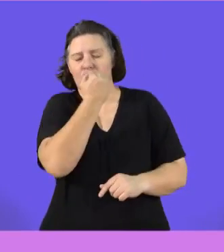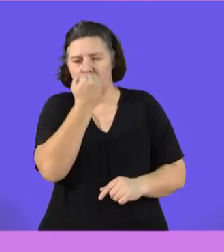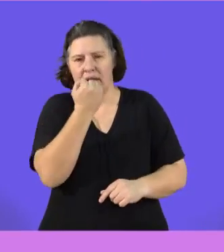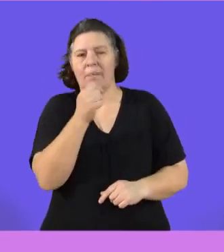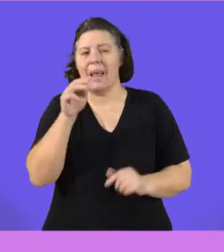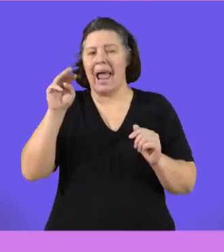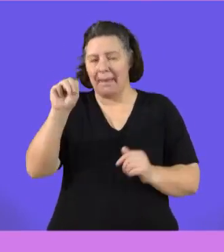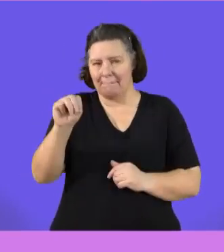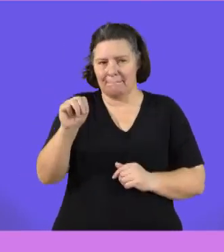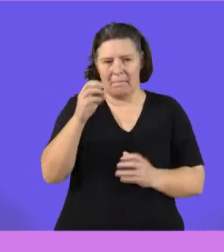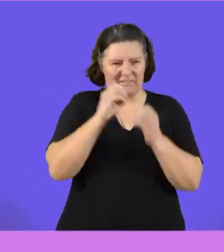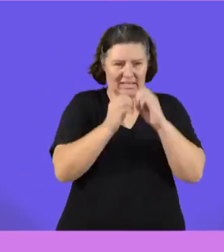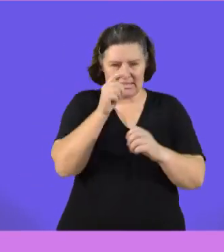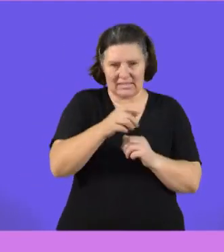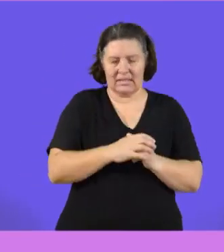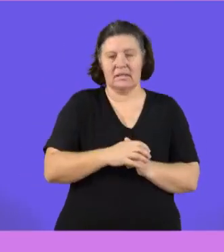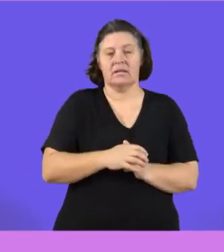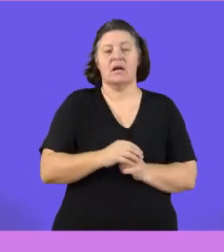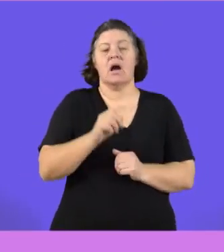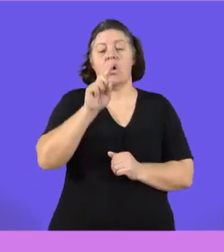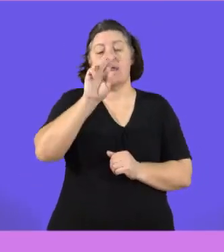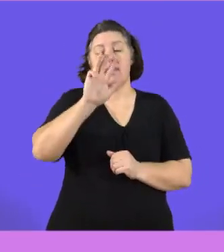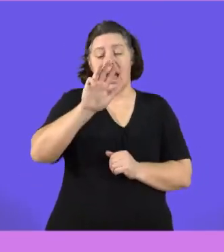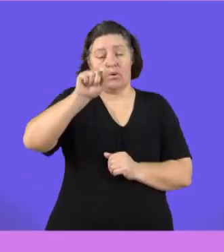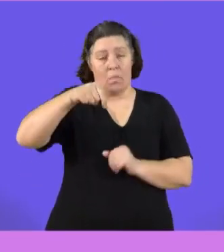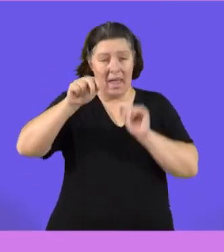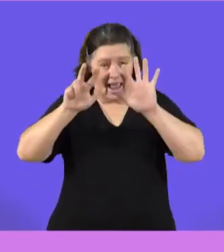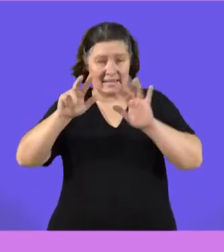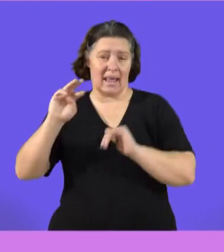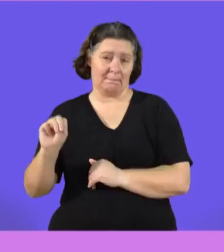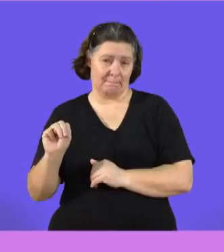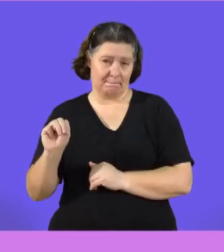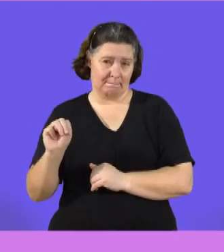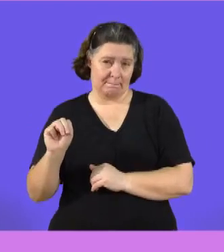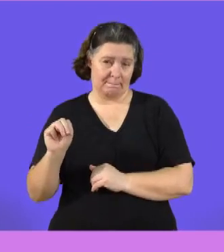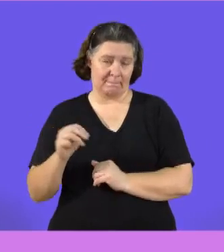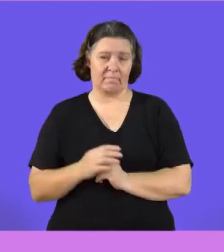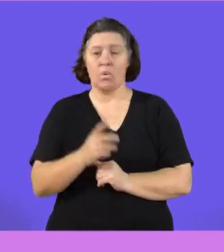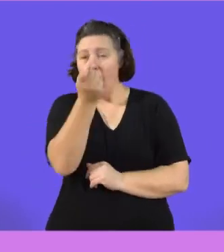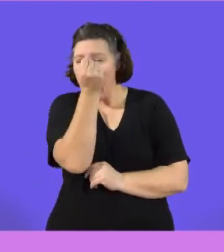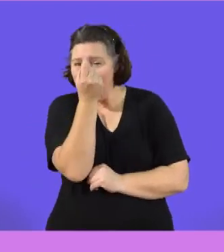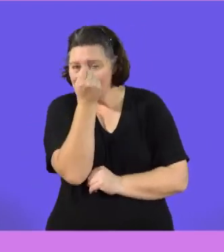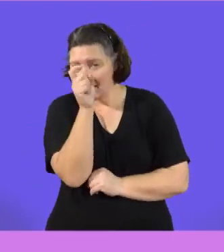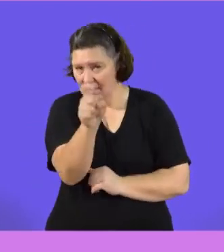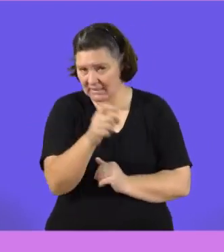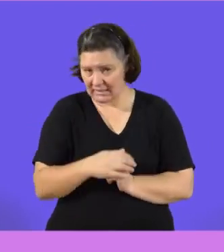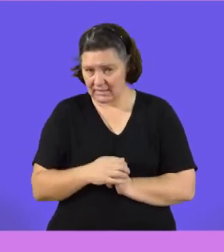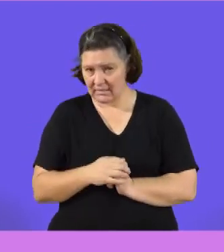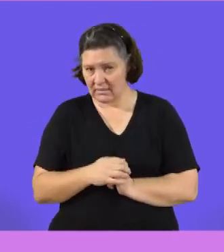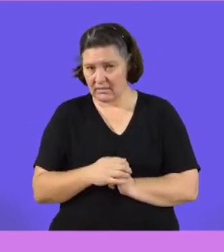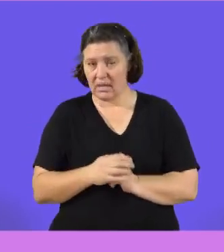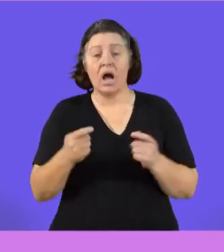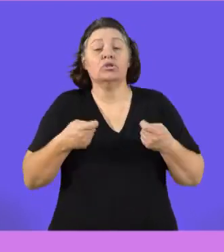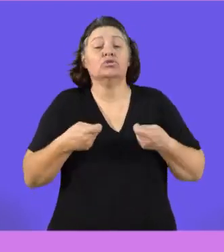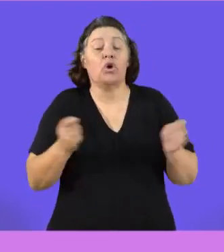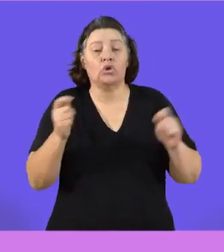should be meters. Now let's quickly fix that. So that will be 9.8 meters. Now, great. Guys, you must understand, it's